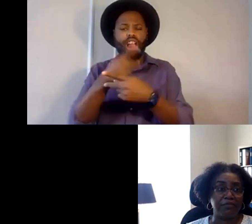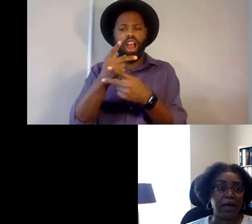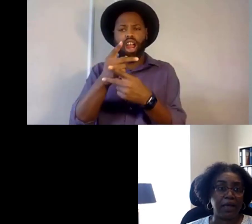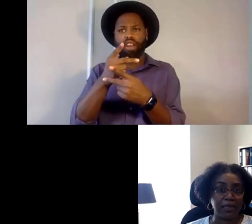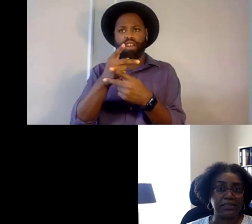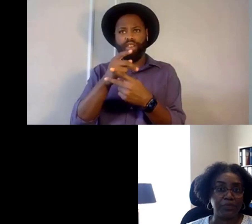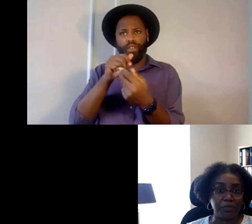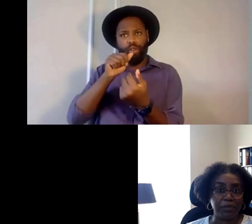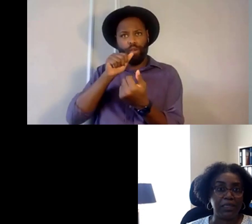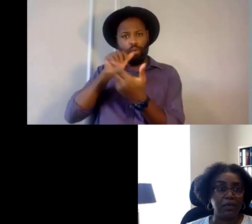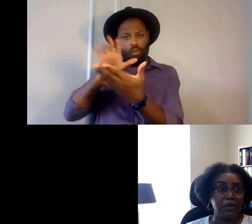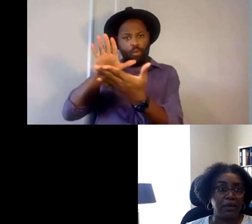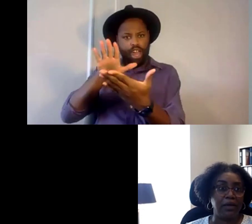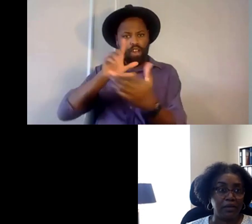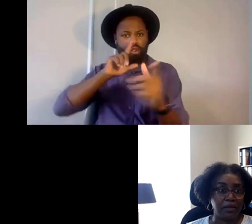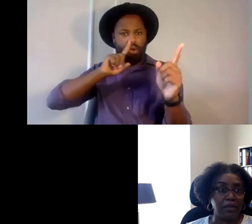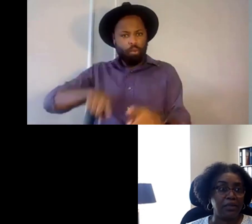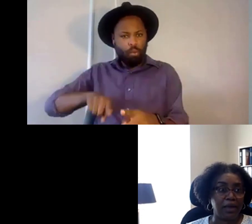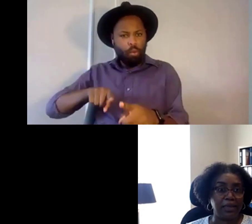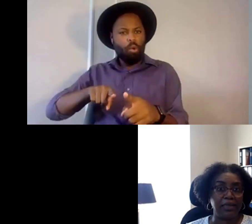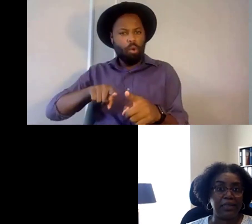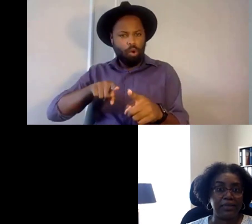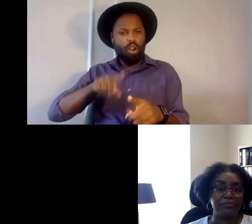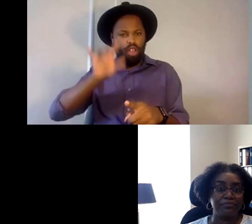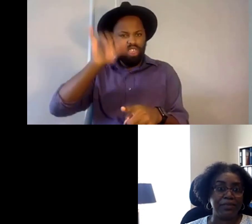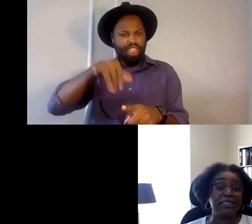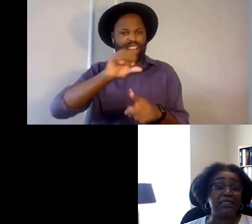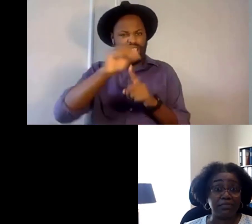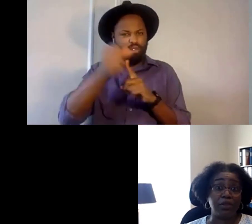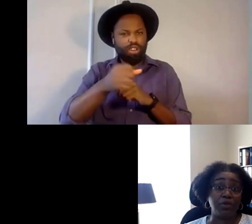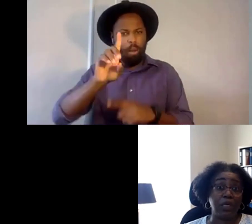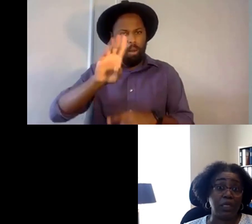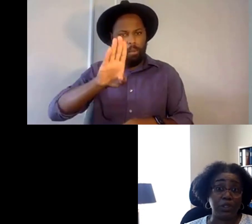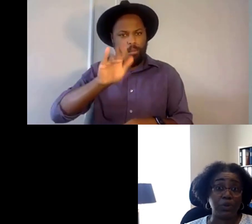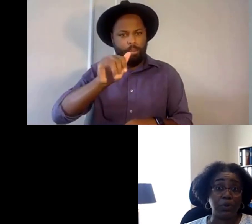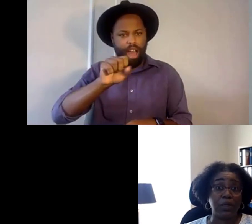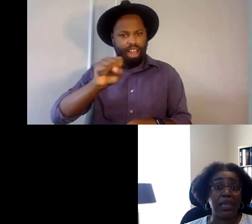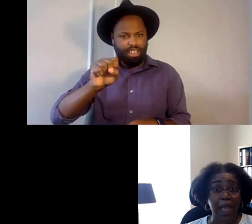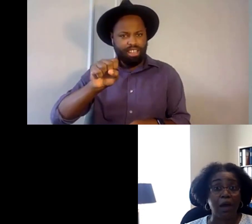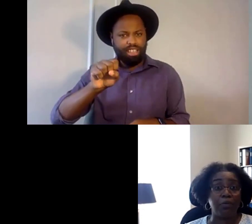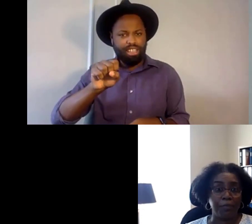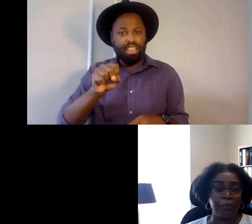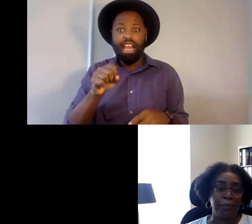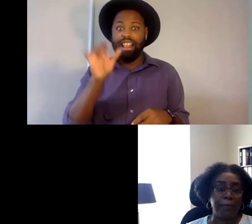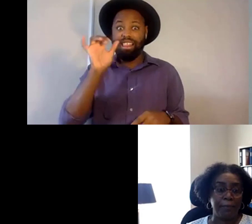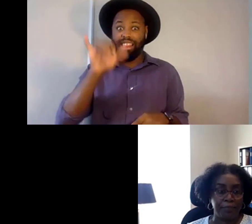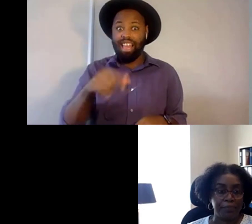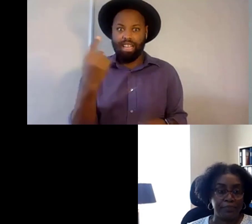of bias would be a good idea and something you can do now.